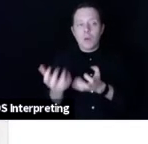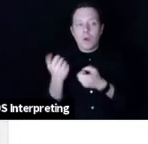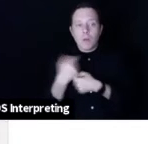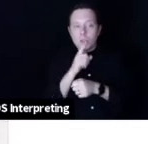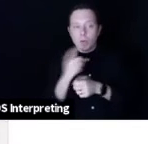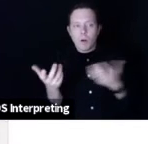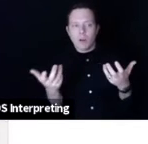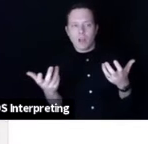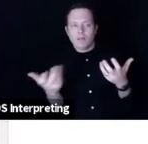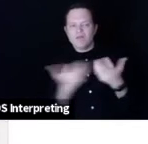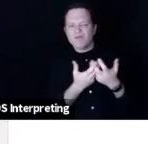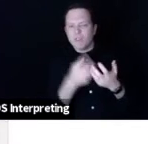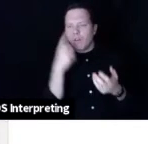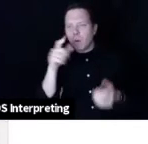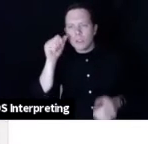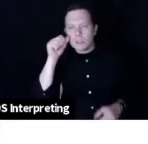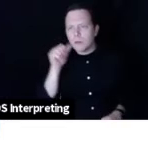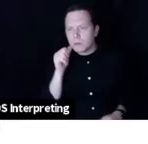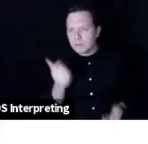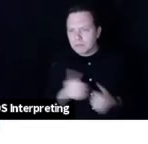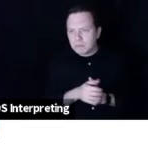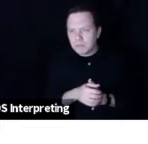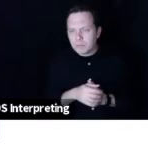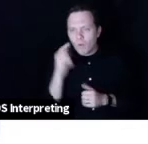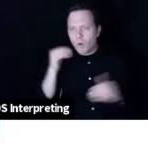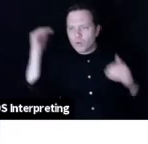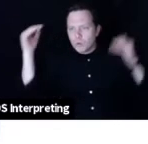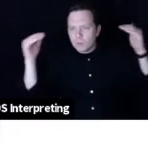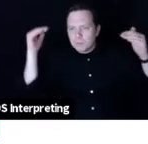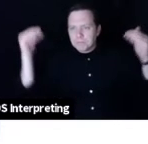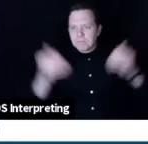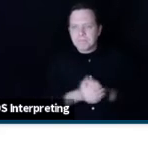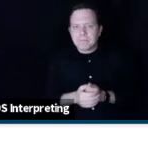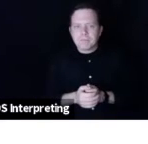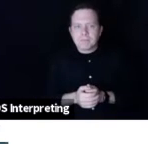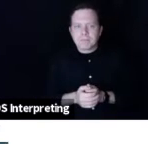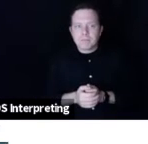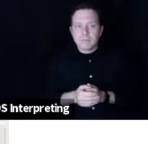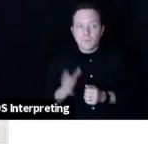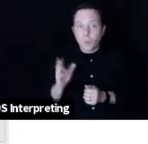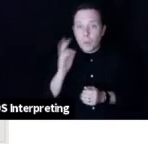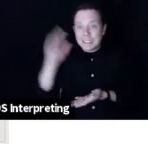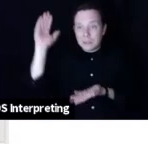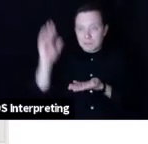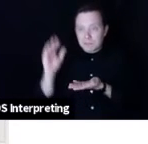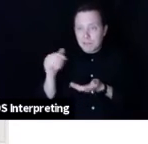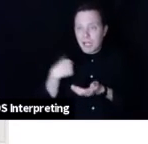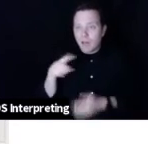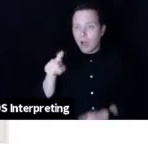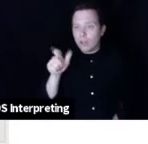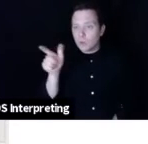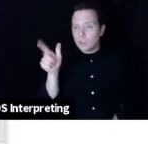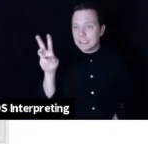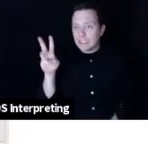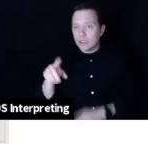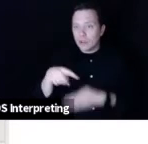are intended for adult audiences, so for grown-ups. And you'll see you get 126 results here. You